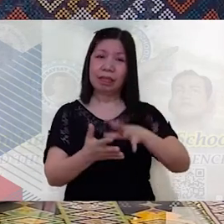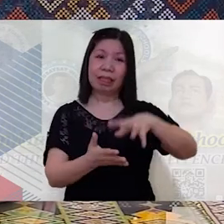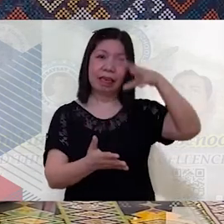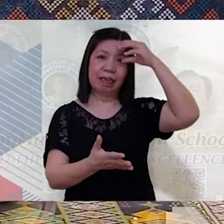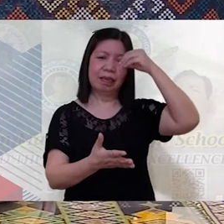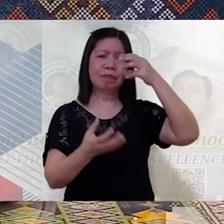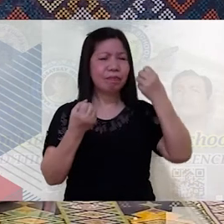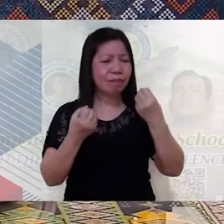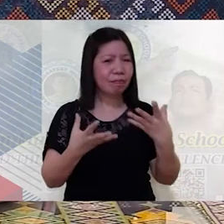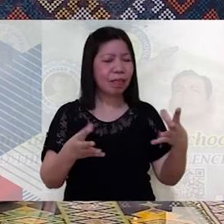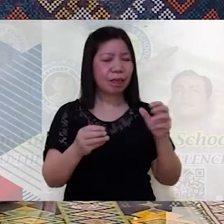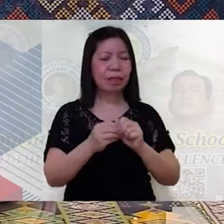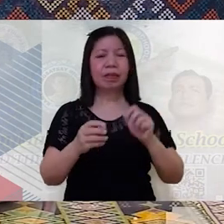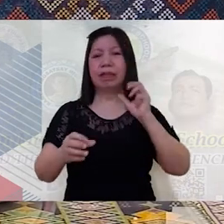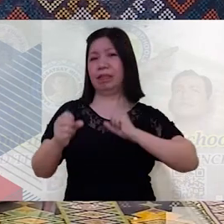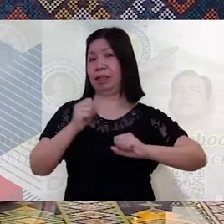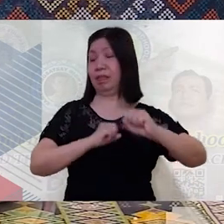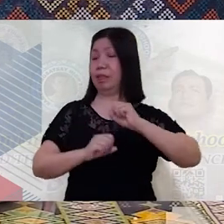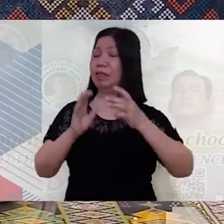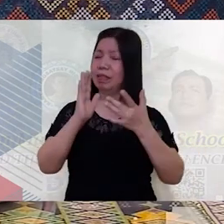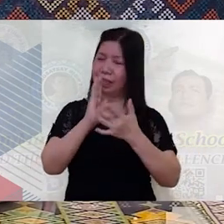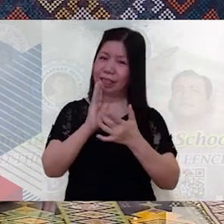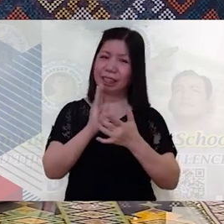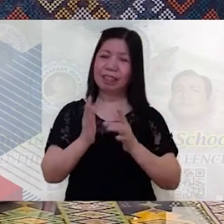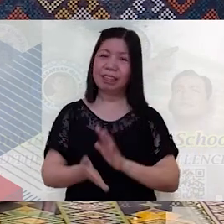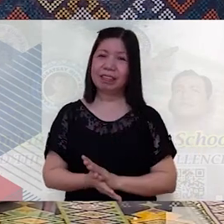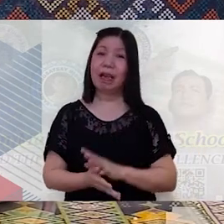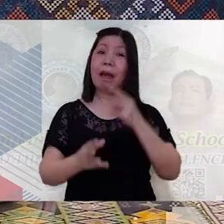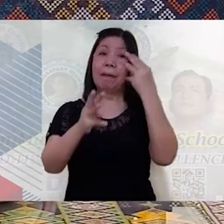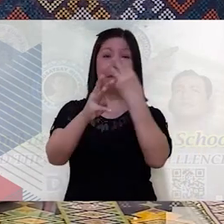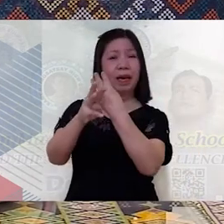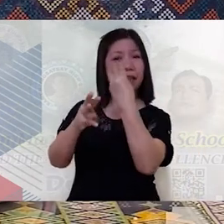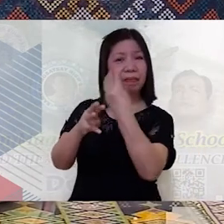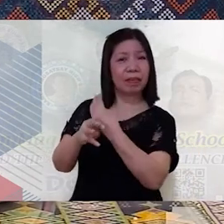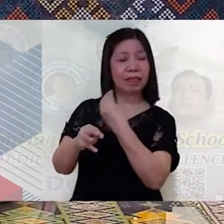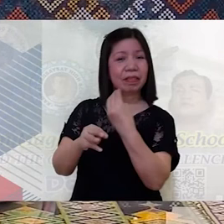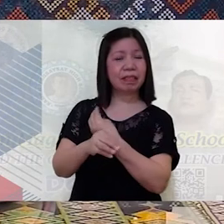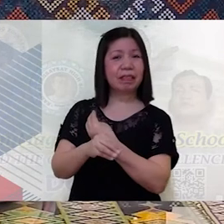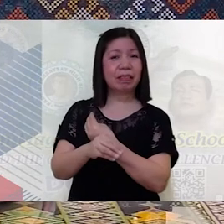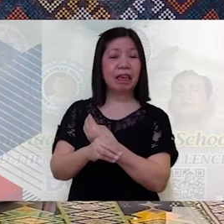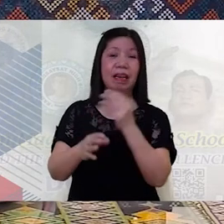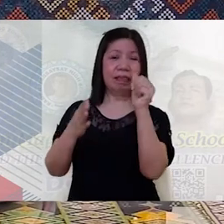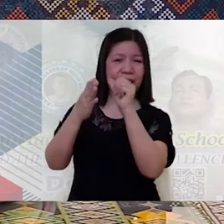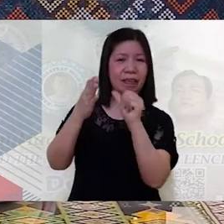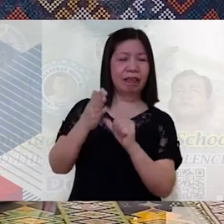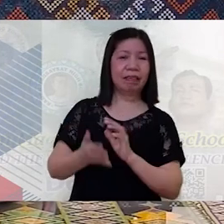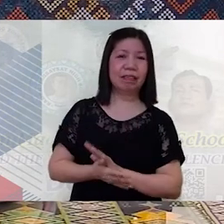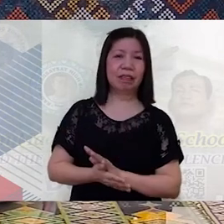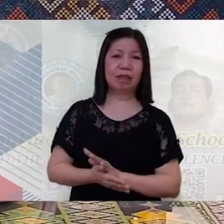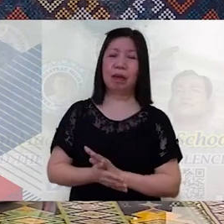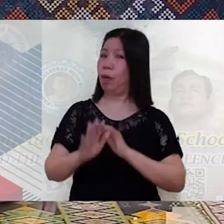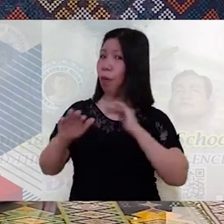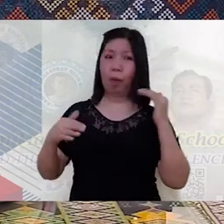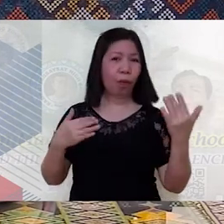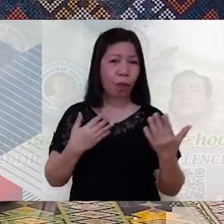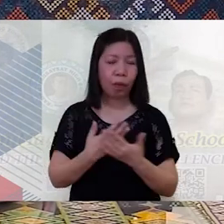more in science and technology, in mathematics, and in the arts. All